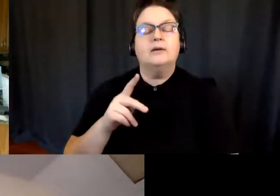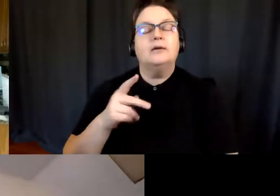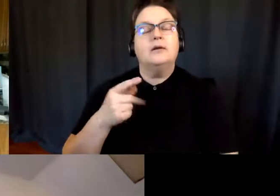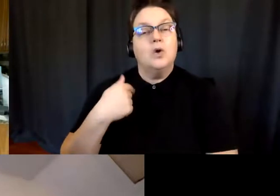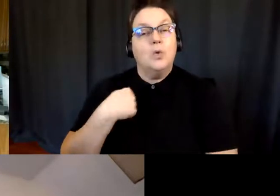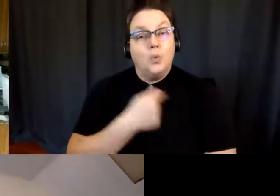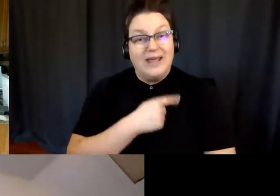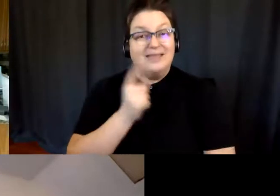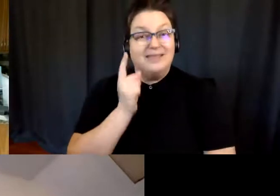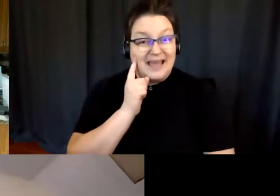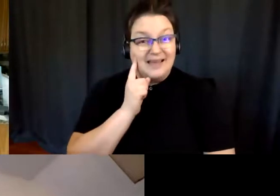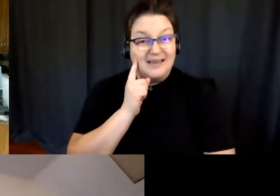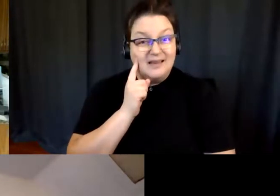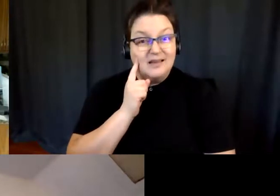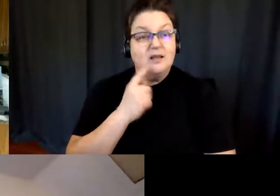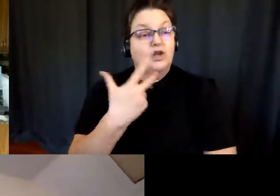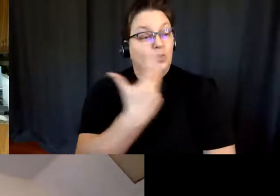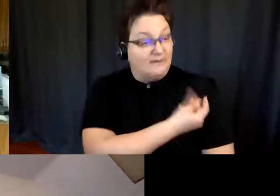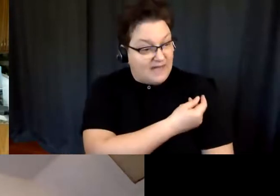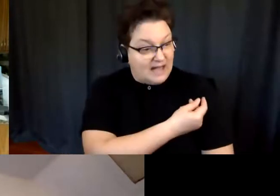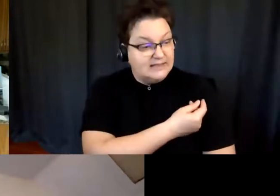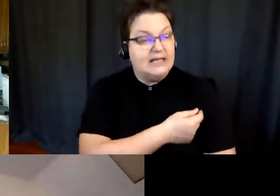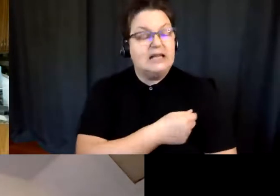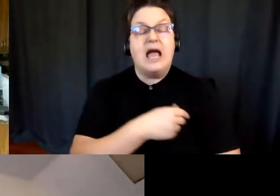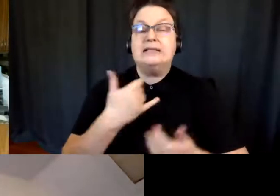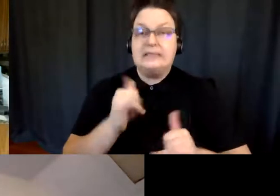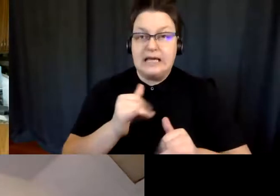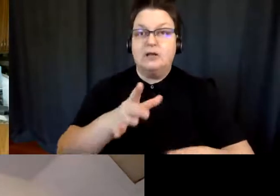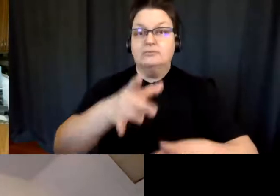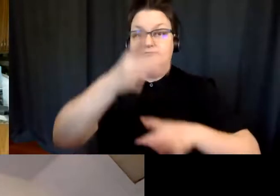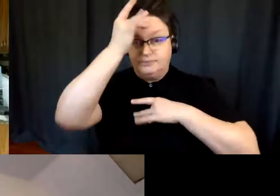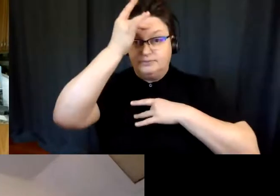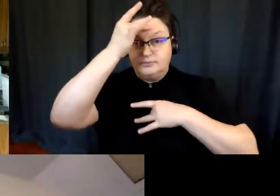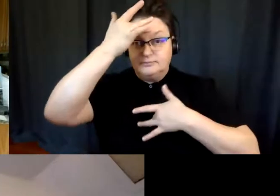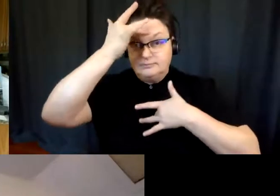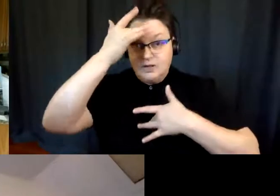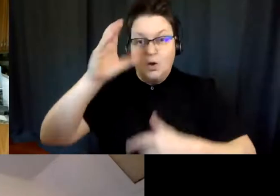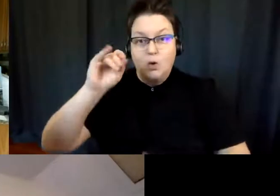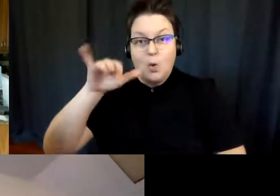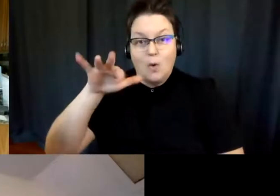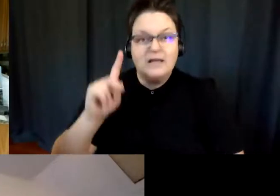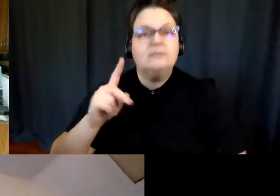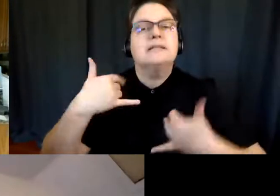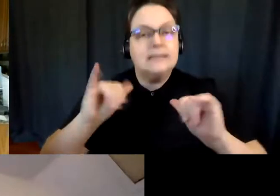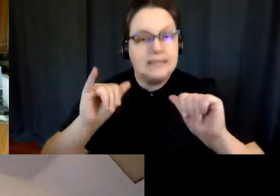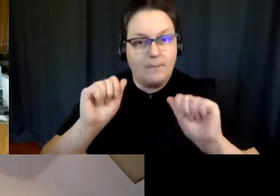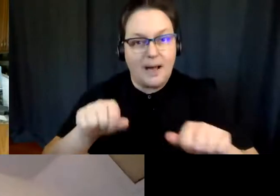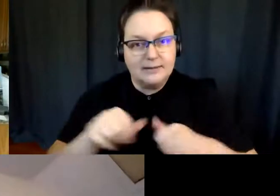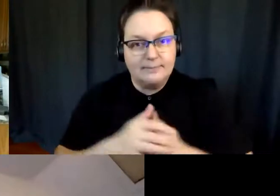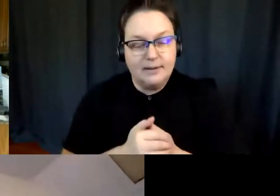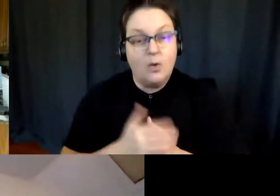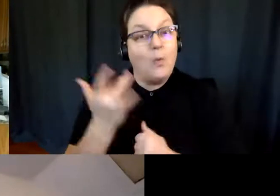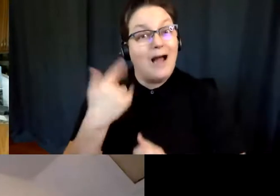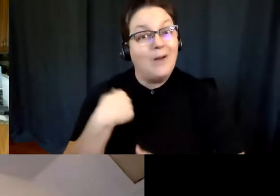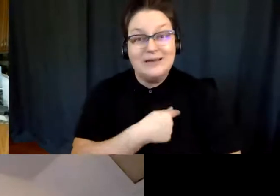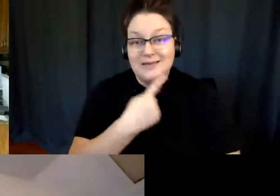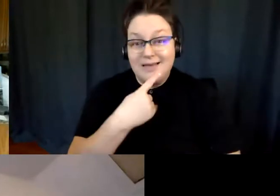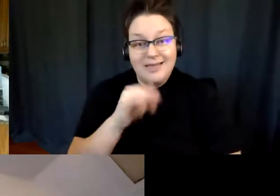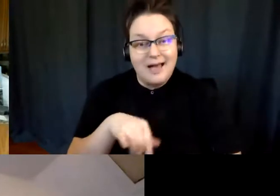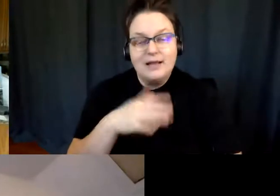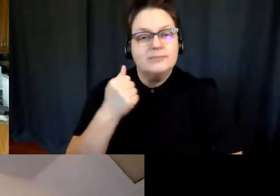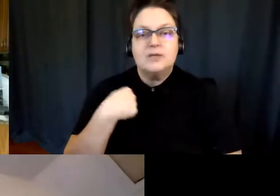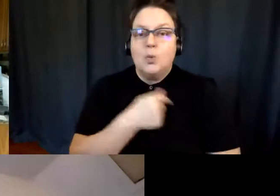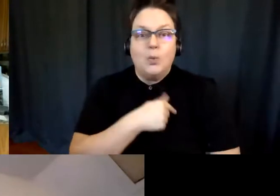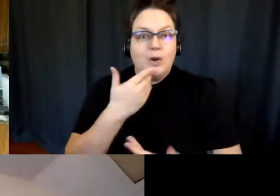COVID even after you've been vaccinated. And again, that's because we just don't know if the vaccines will prevent